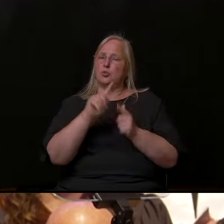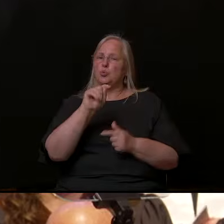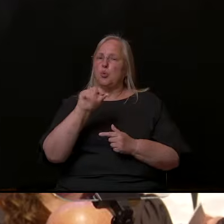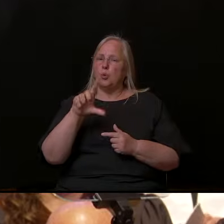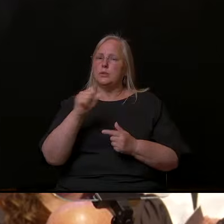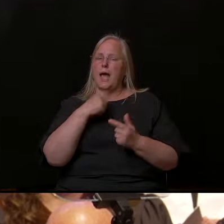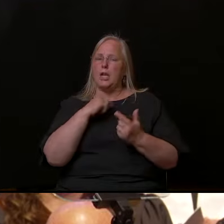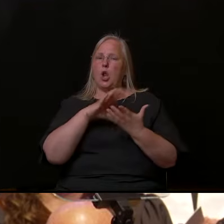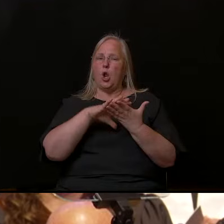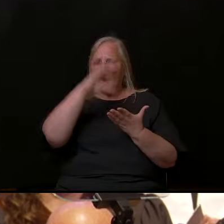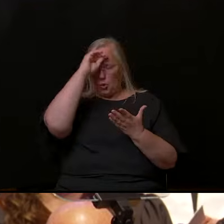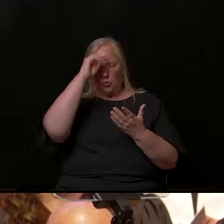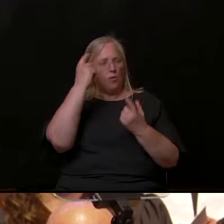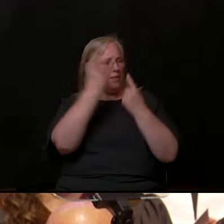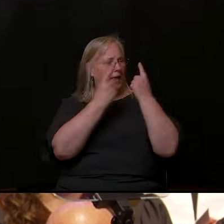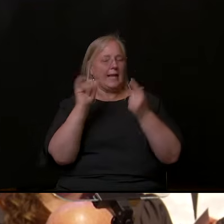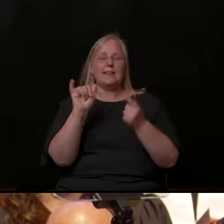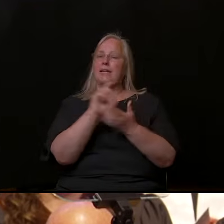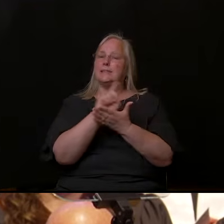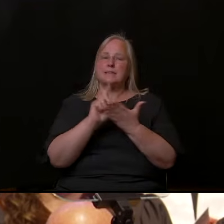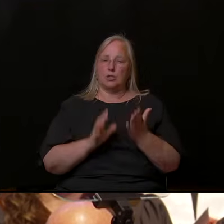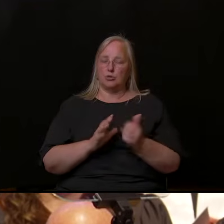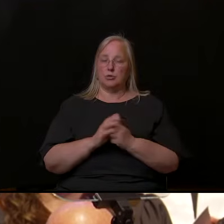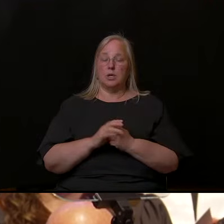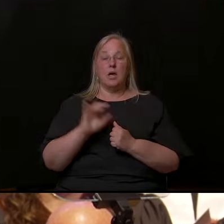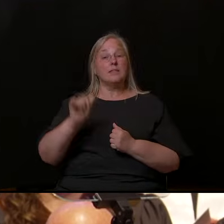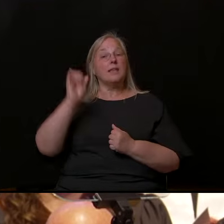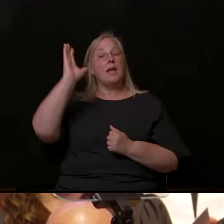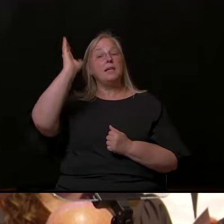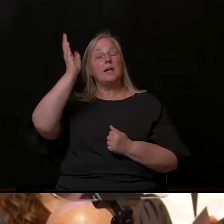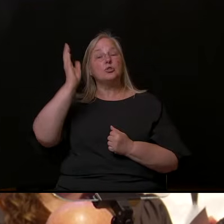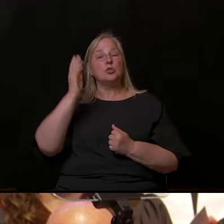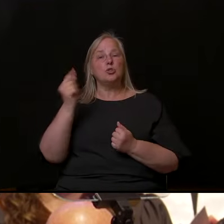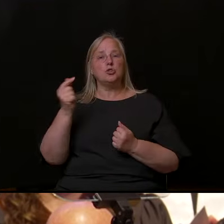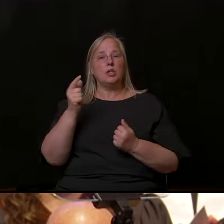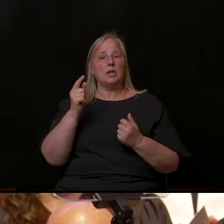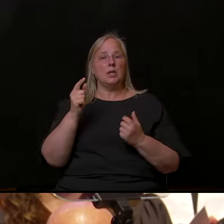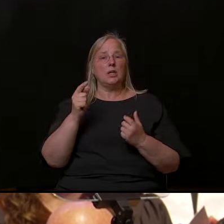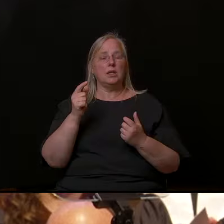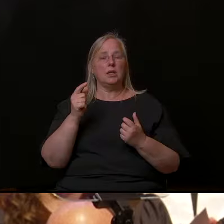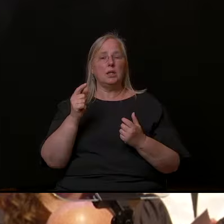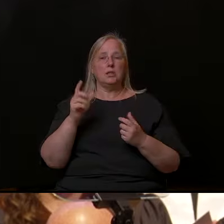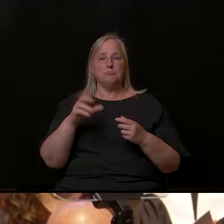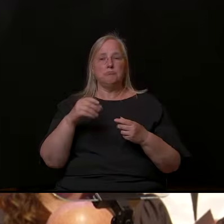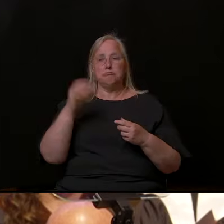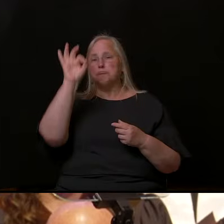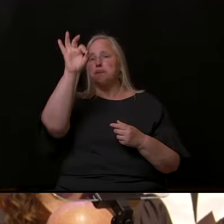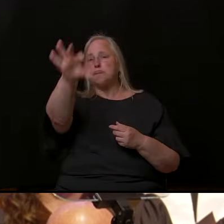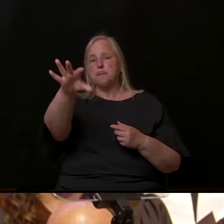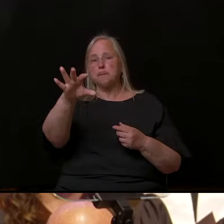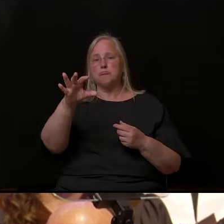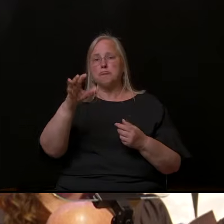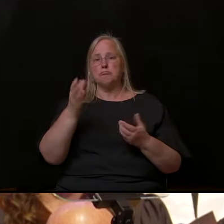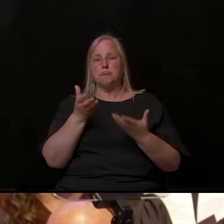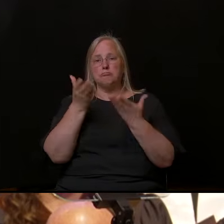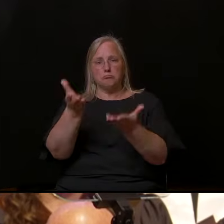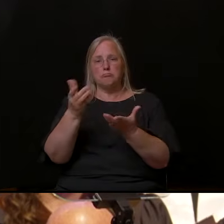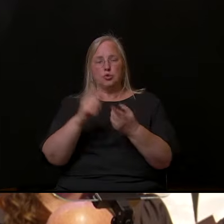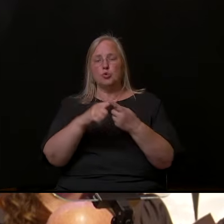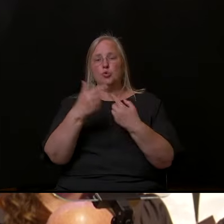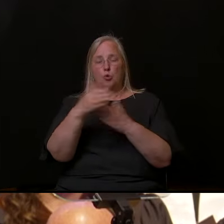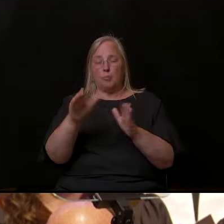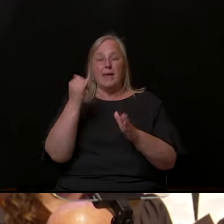designers. In that lecture, she put a provocation to the room. If more people